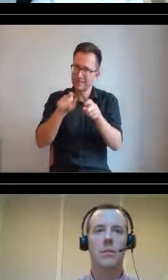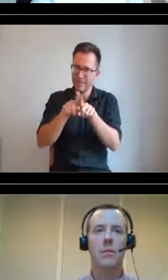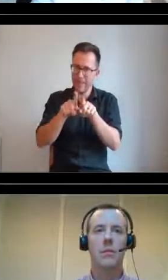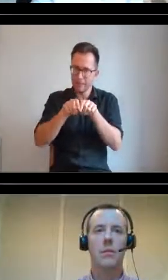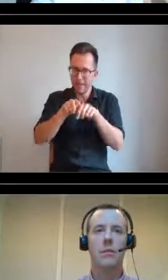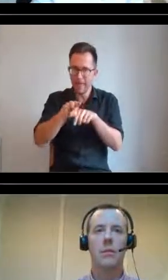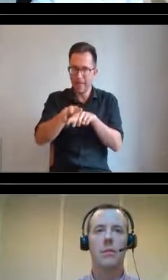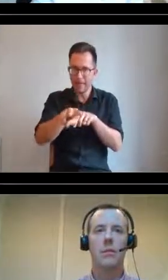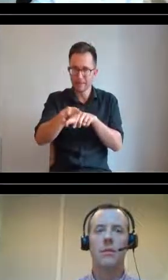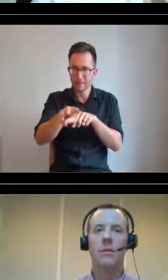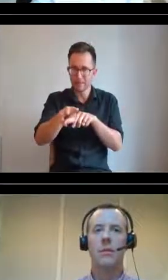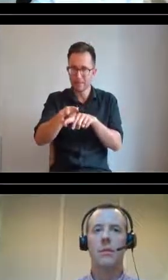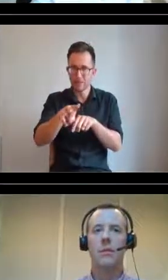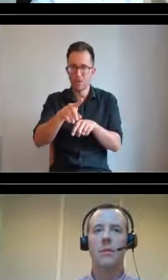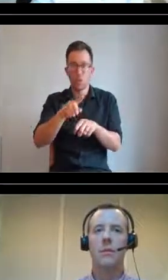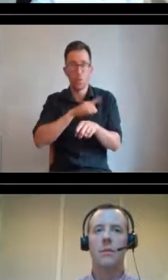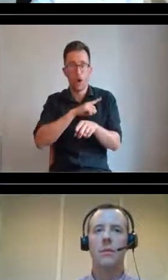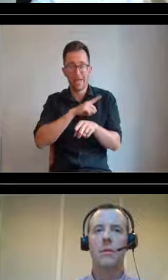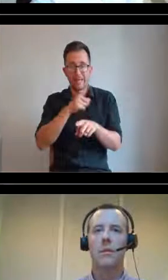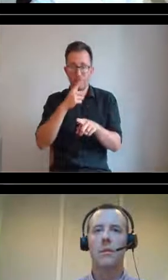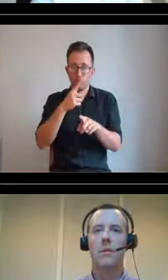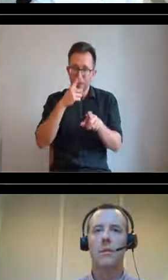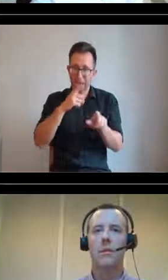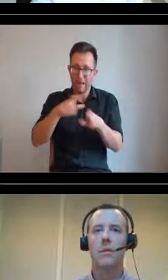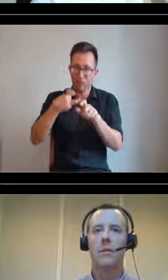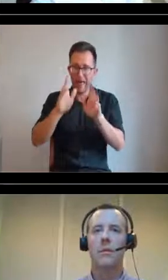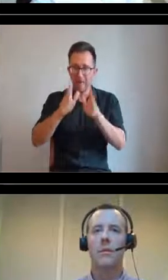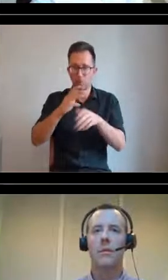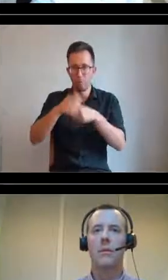we'd have to go to 4 lanes beyond that if we weren't. But the